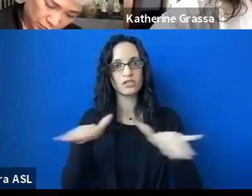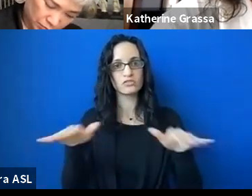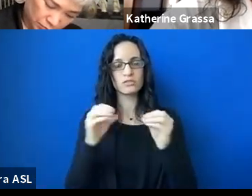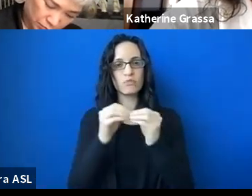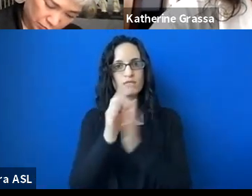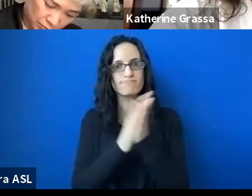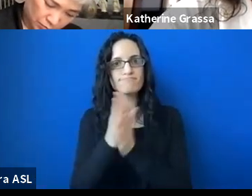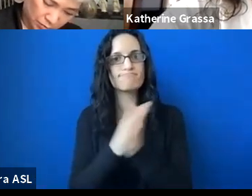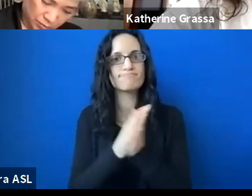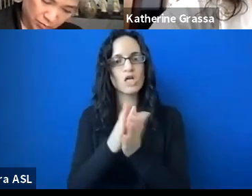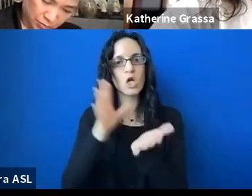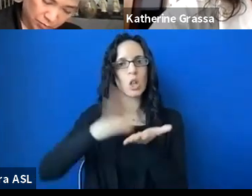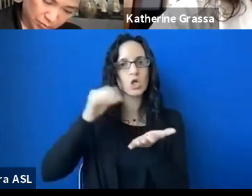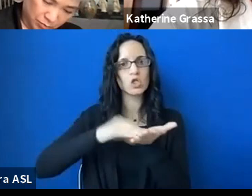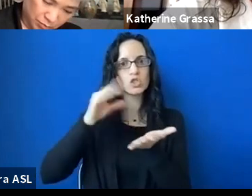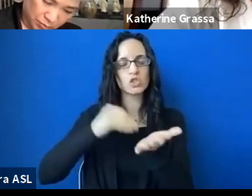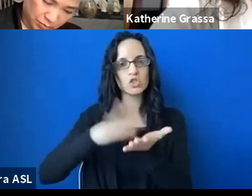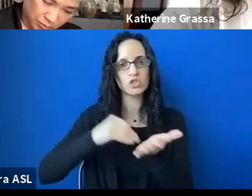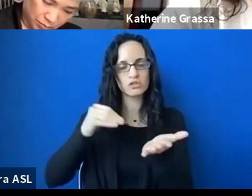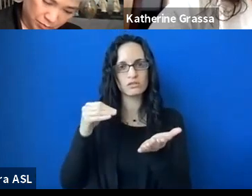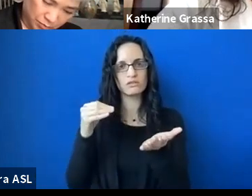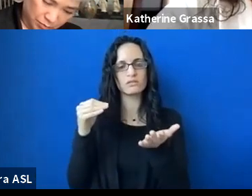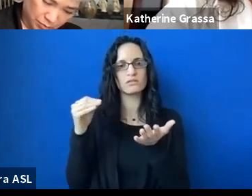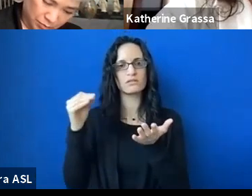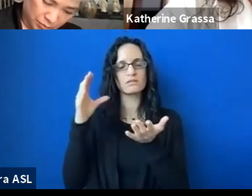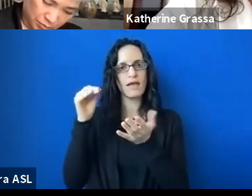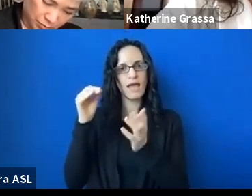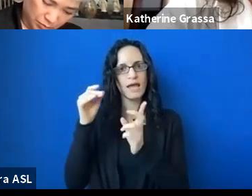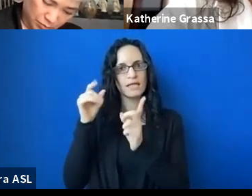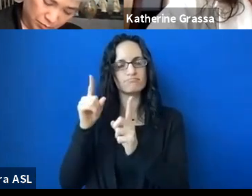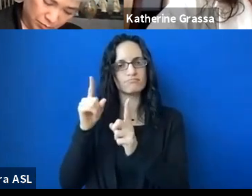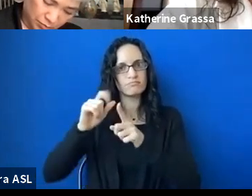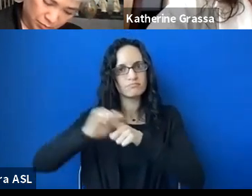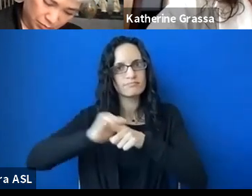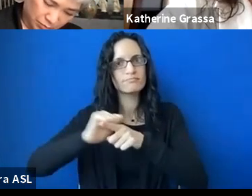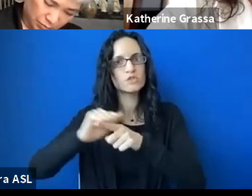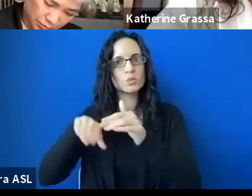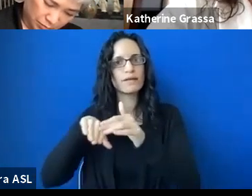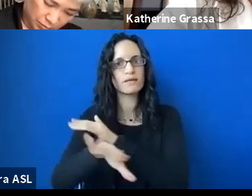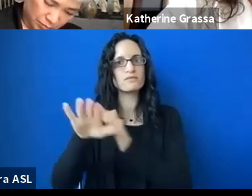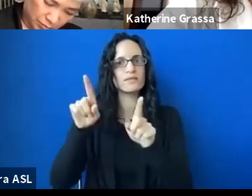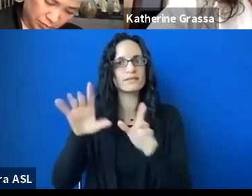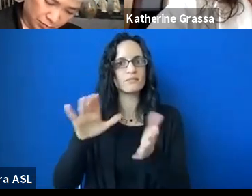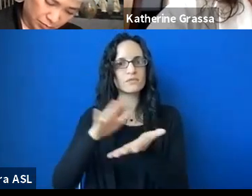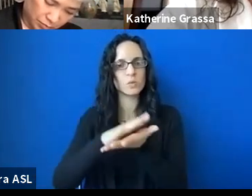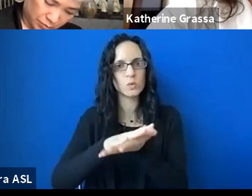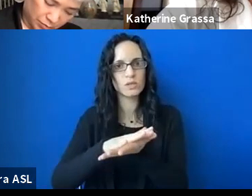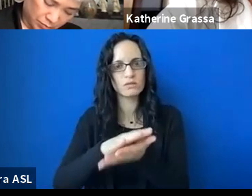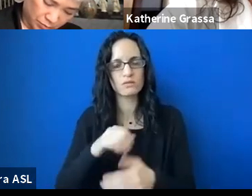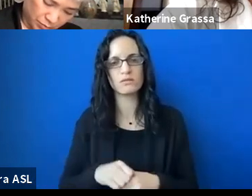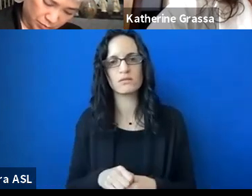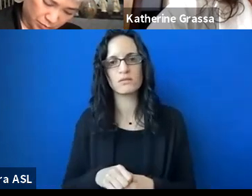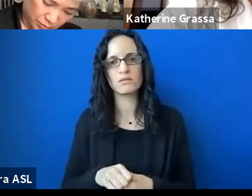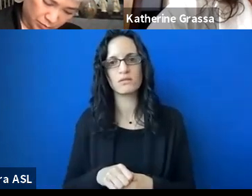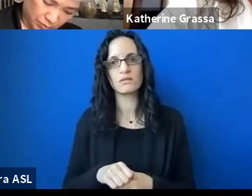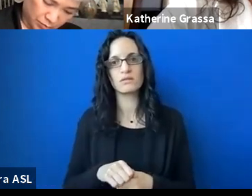learn and get diverted, getting into the exam school. And the last thing is we hope the BPS